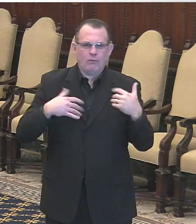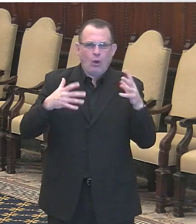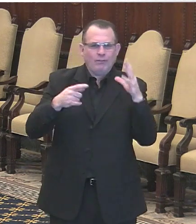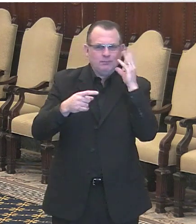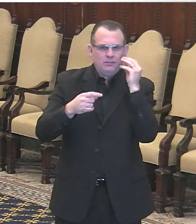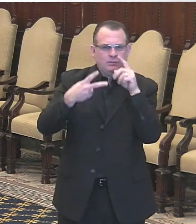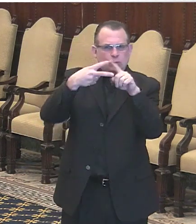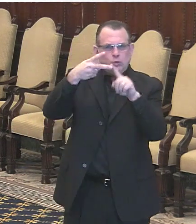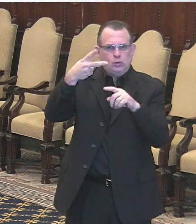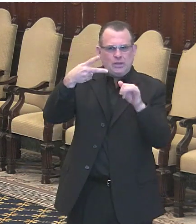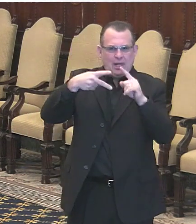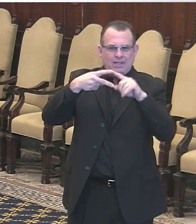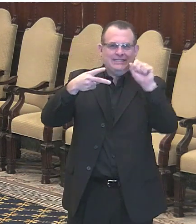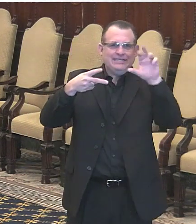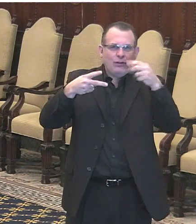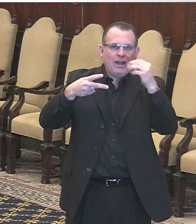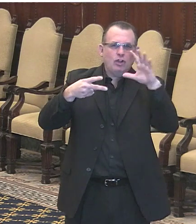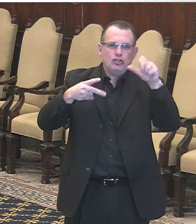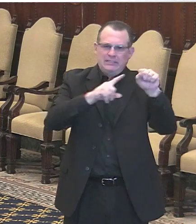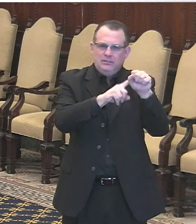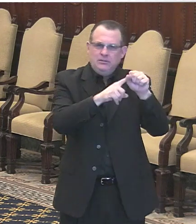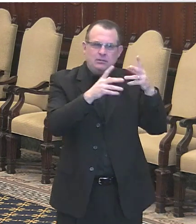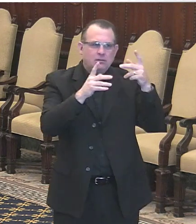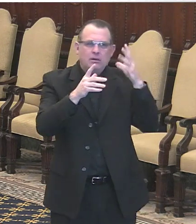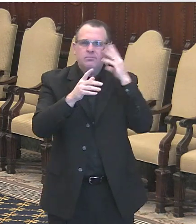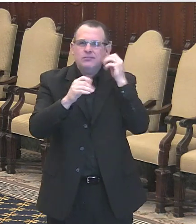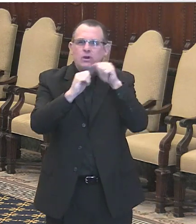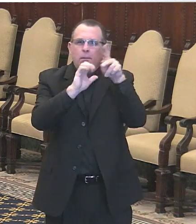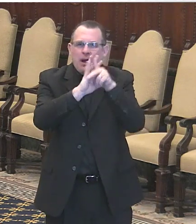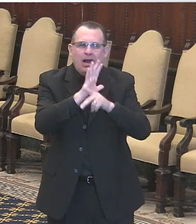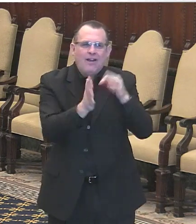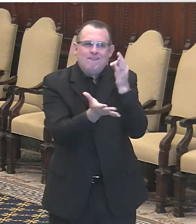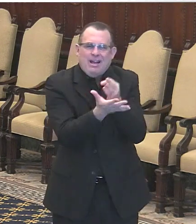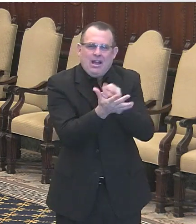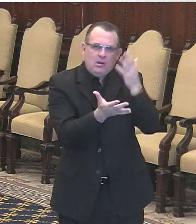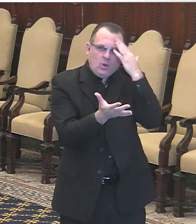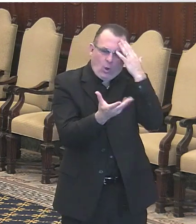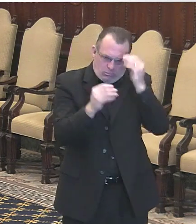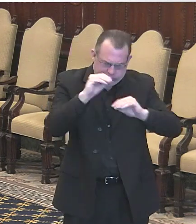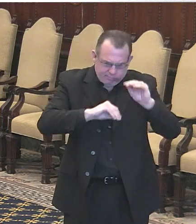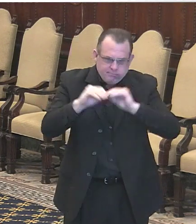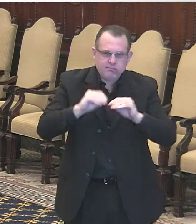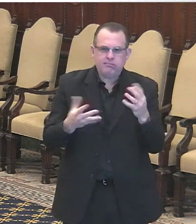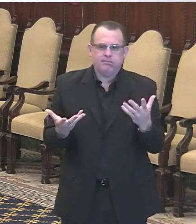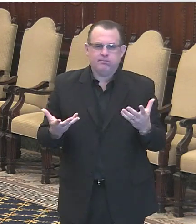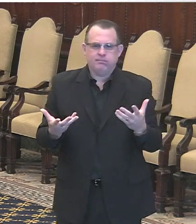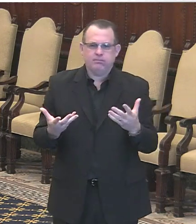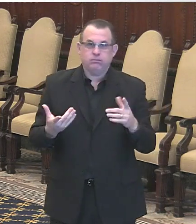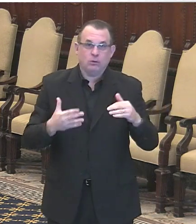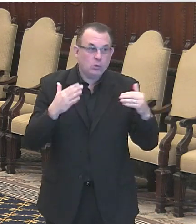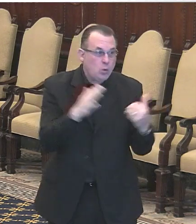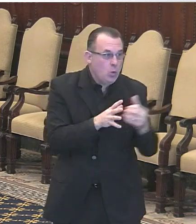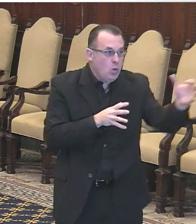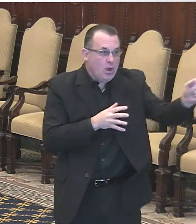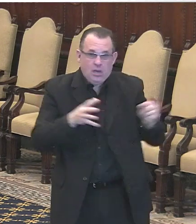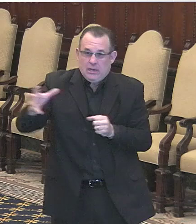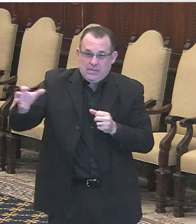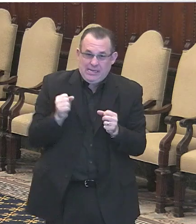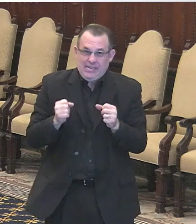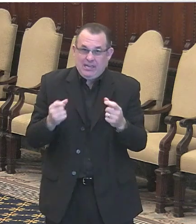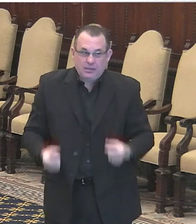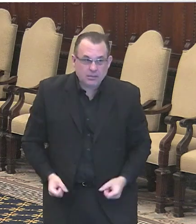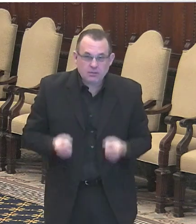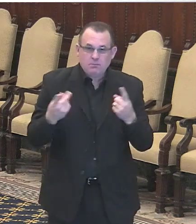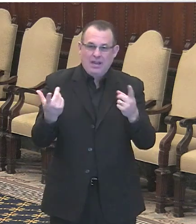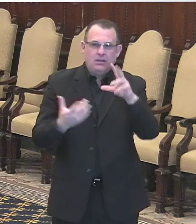closely in collaboration with the grants office. So don't act like this is an expenditure of resources. This is a